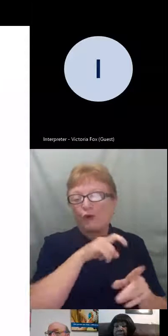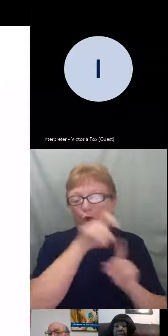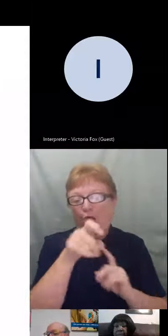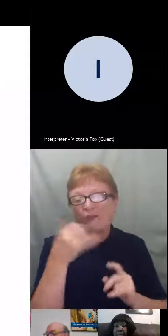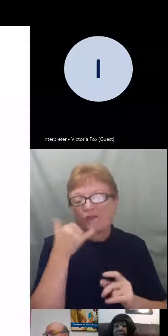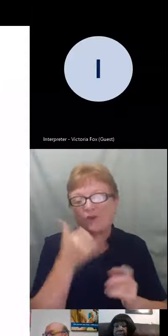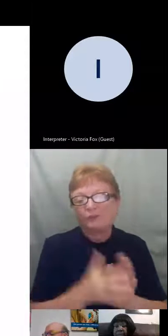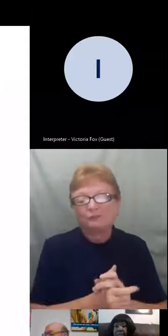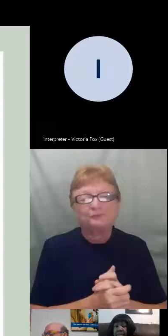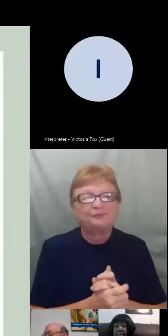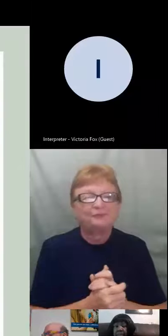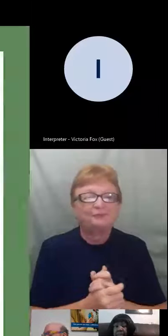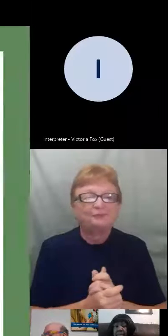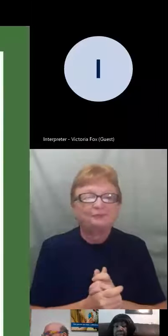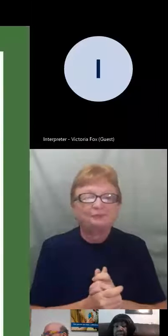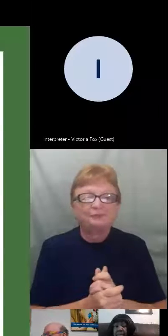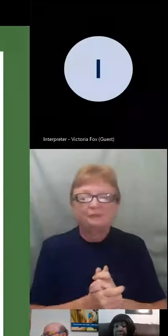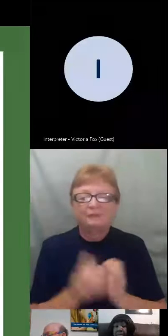Next slide, please.